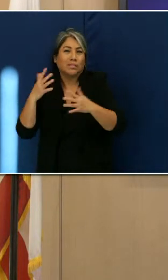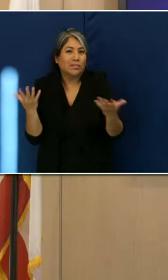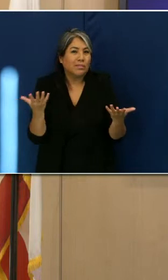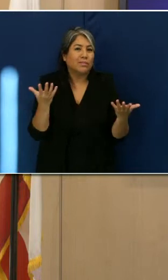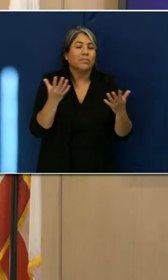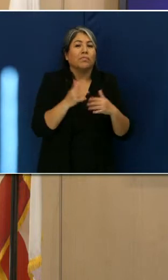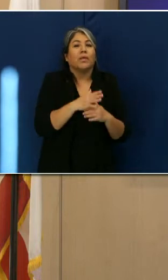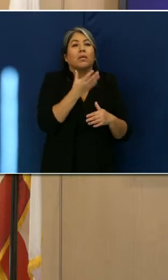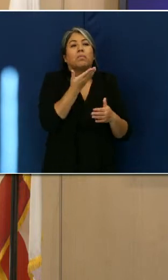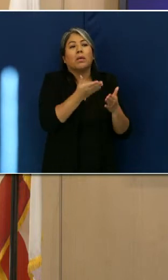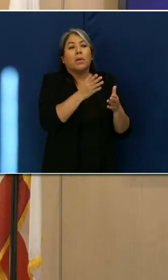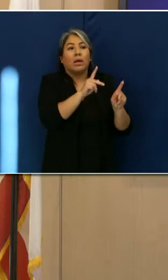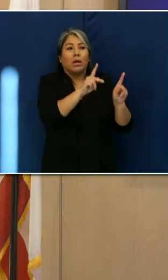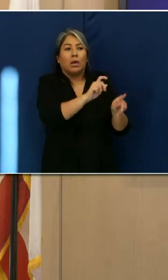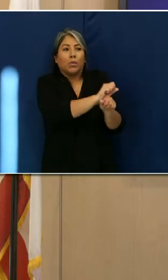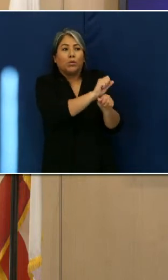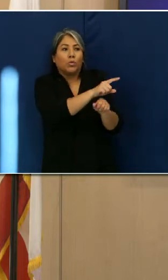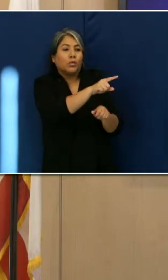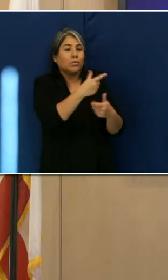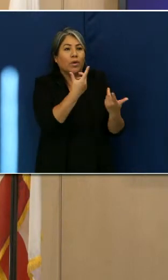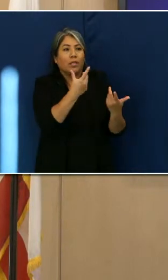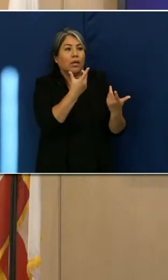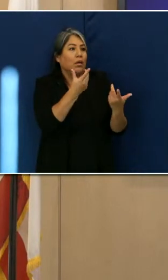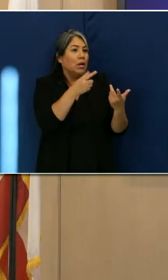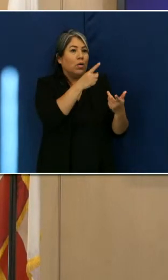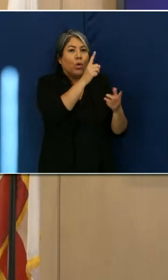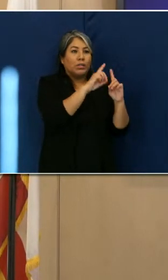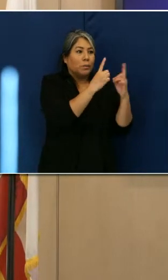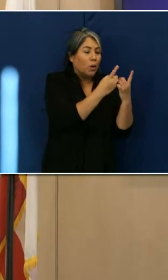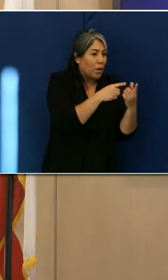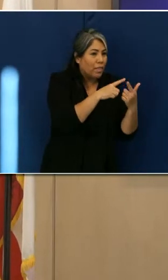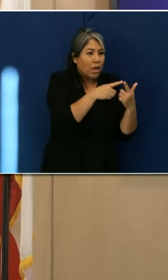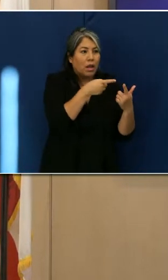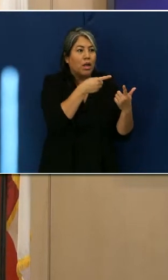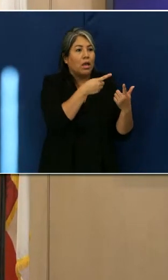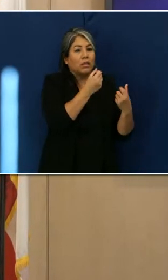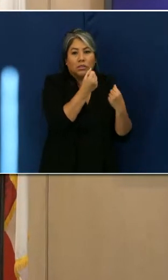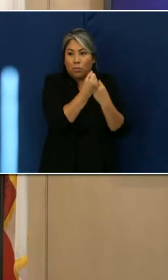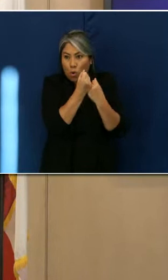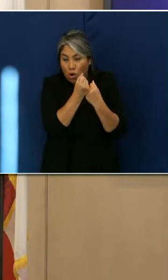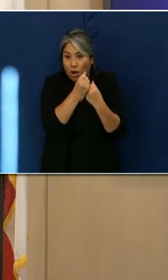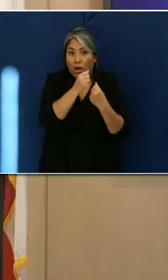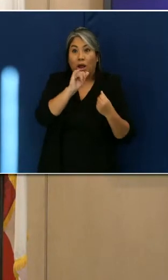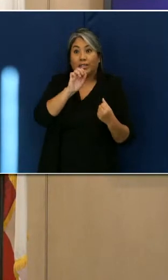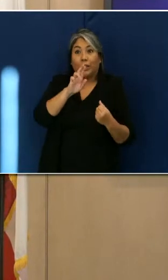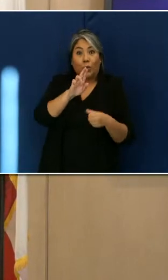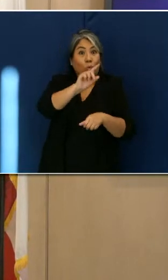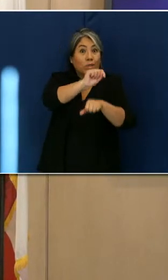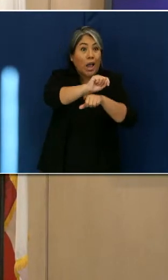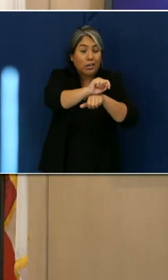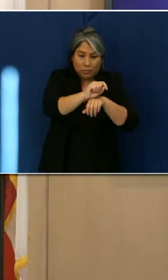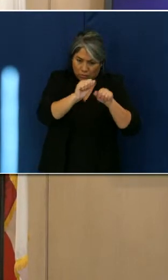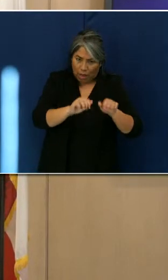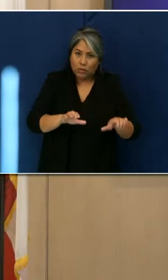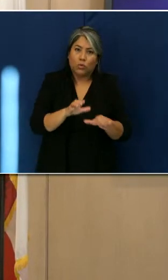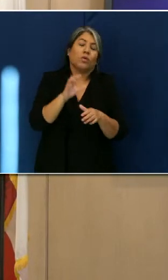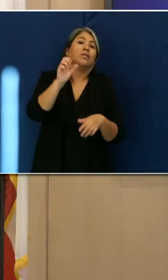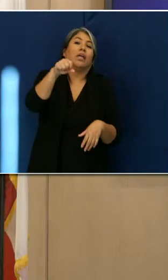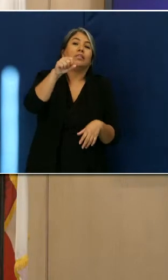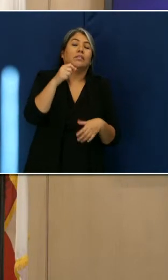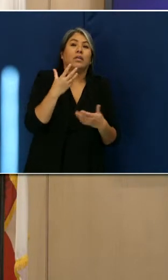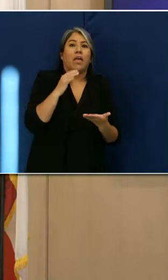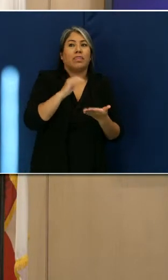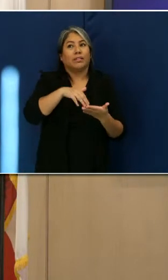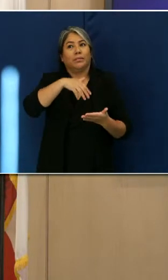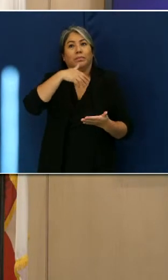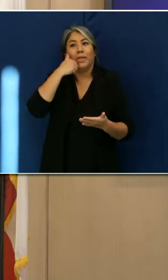be working in anesthesia, being able to support certain specific ICU tasks. That is actually